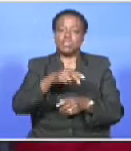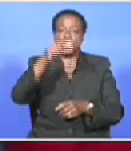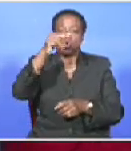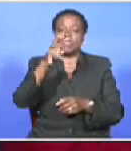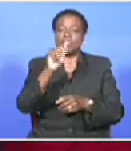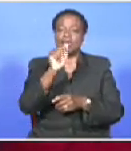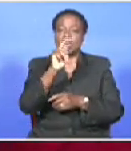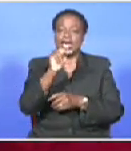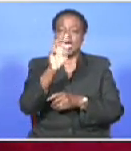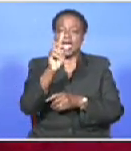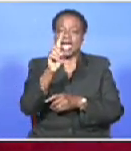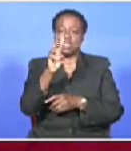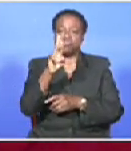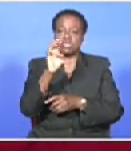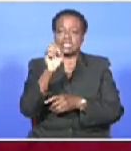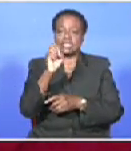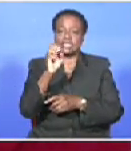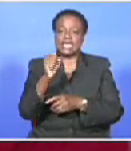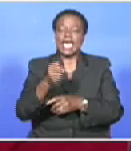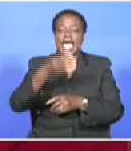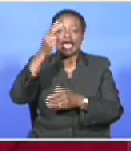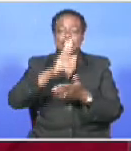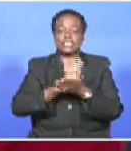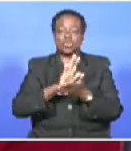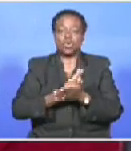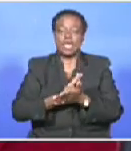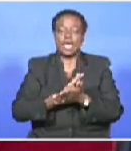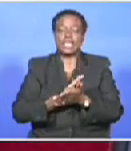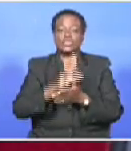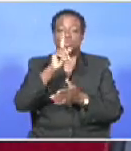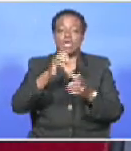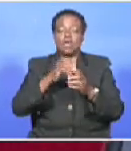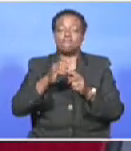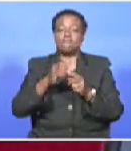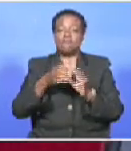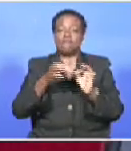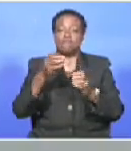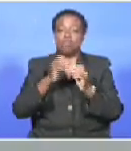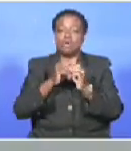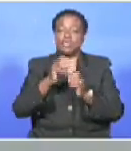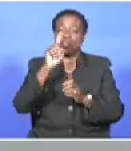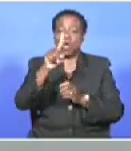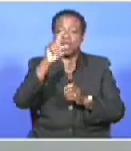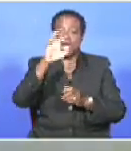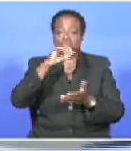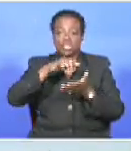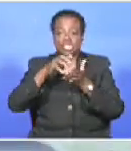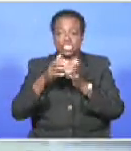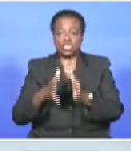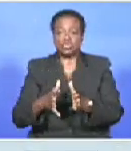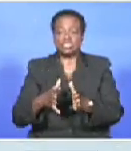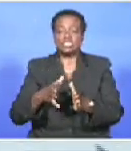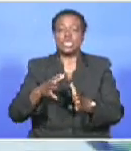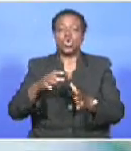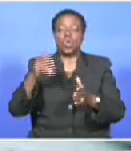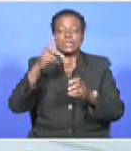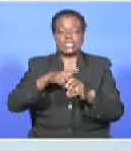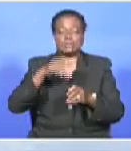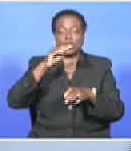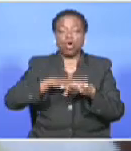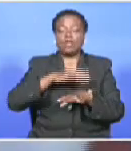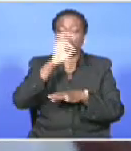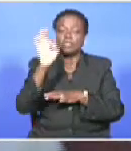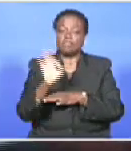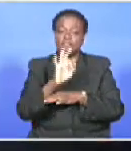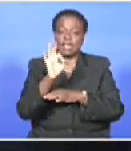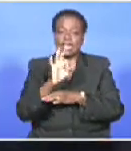School and is one of more than 100 students who participated in the 2019 National Youth Forum Friday. The initiative